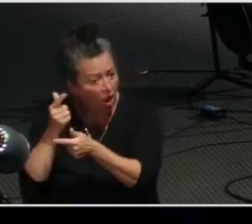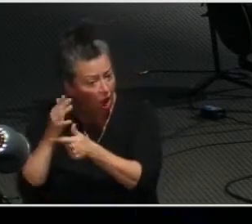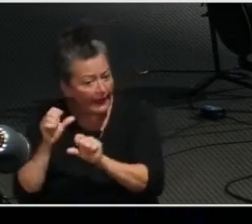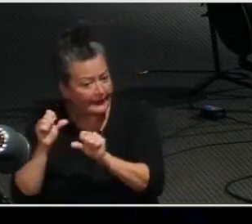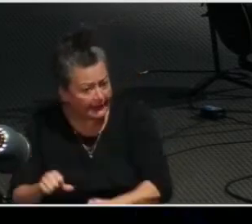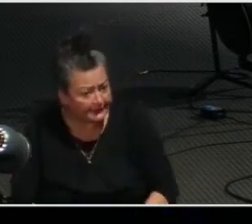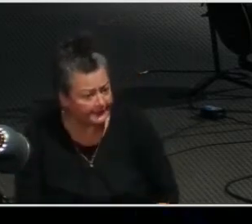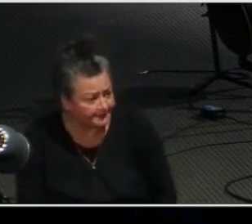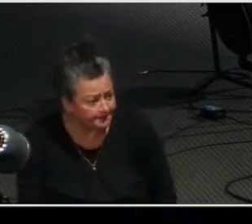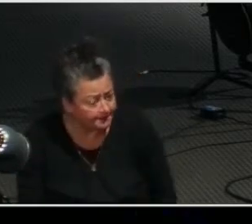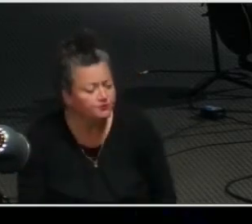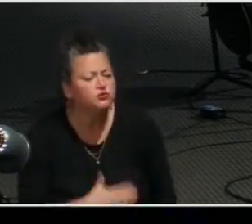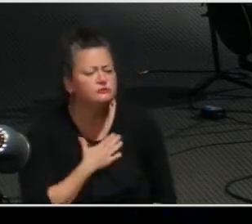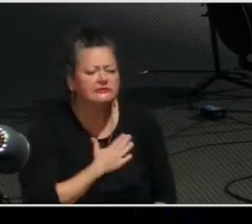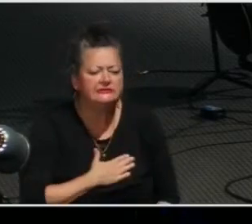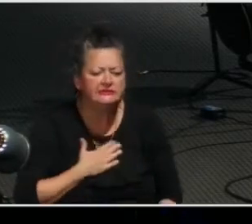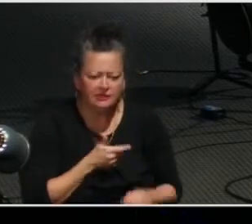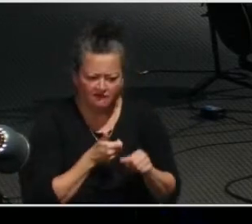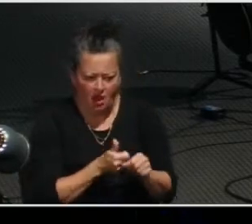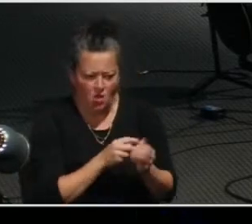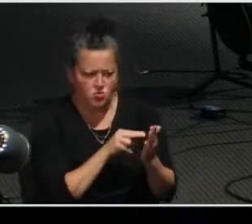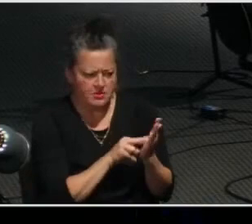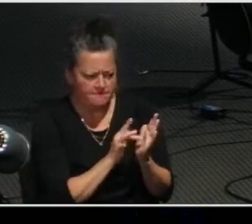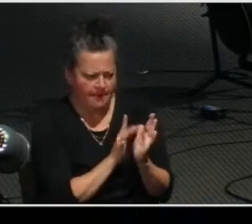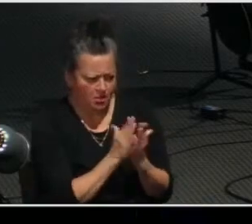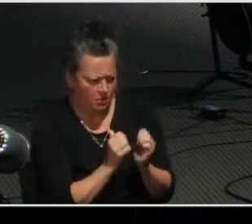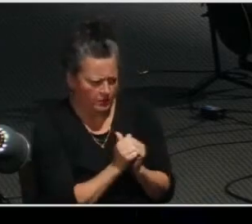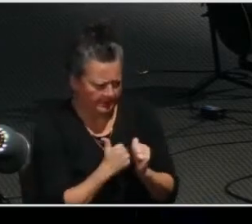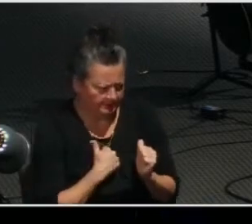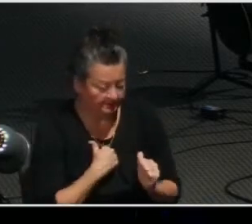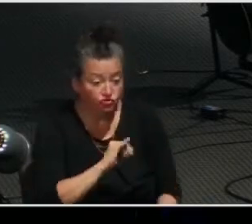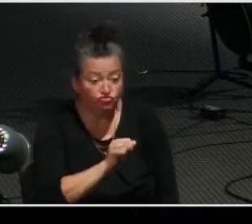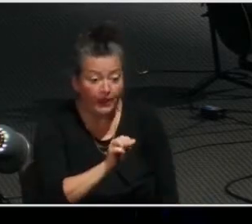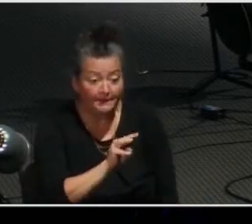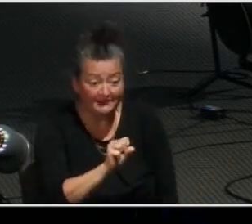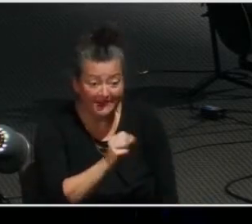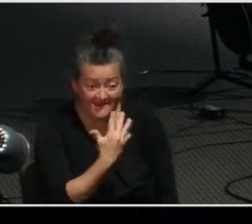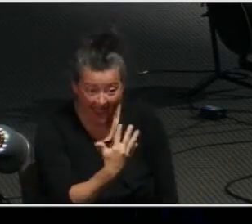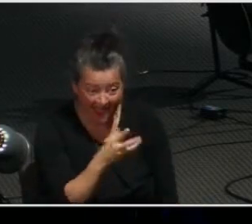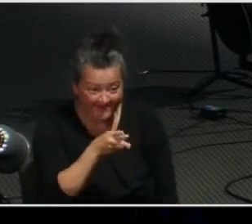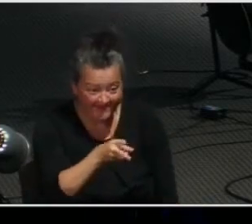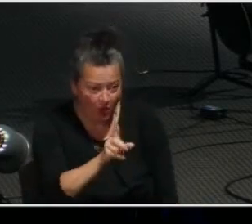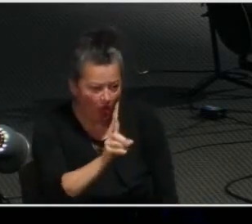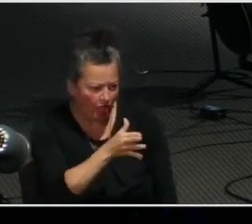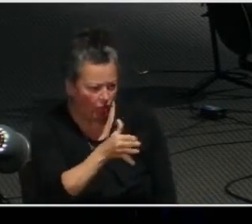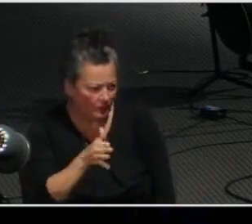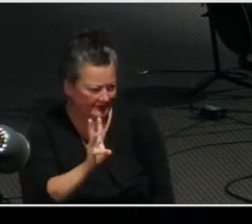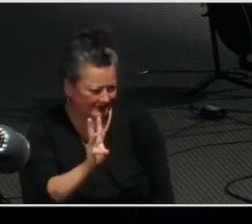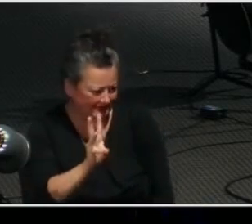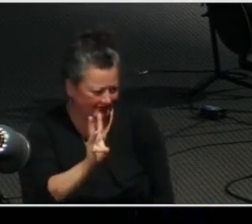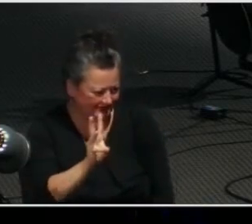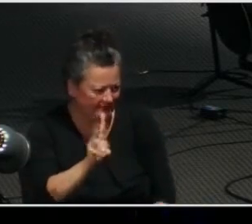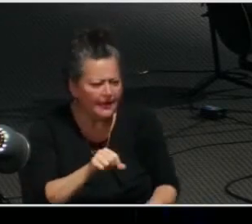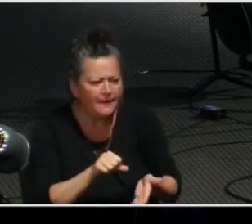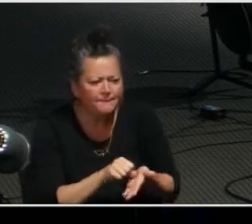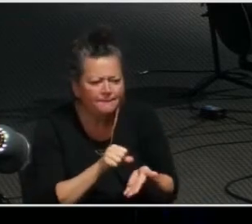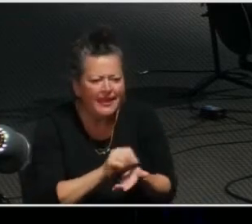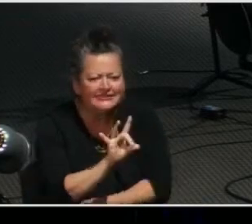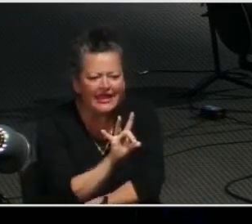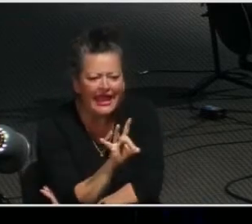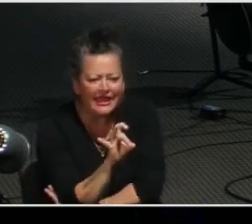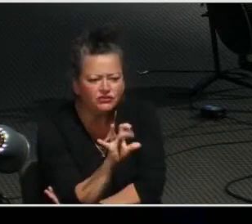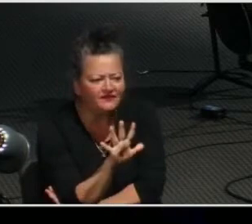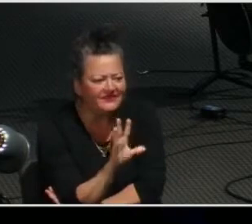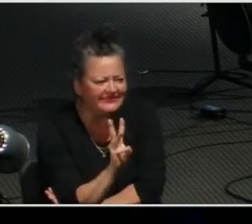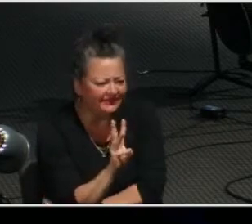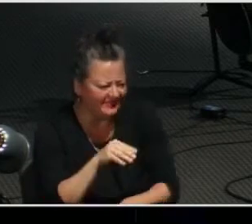you to find in your Bibles today James chapter 5, verses 1 to 6. It's on page 857 in the Bibles that we